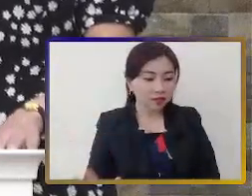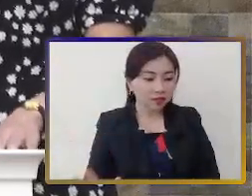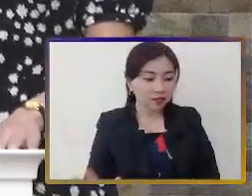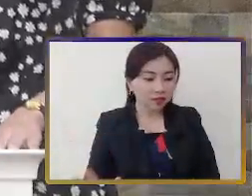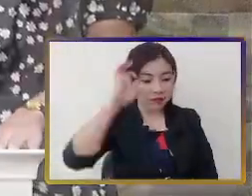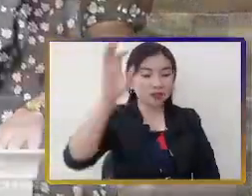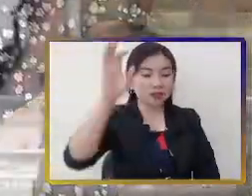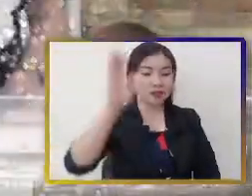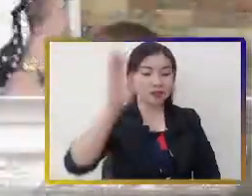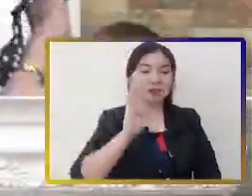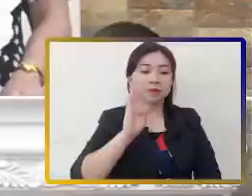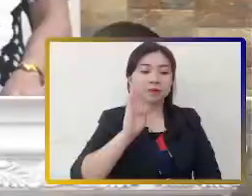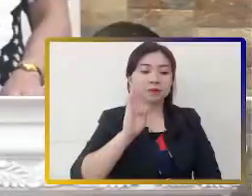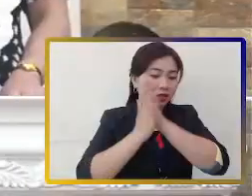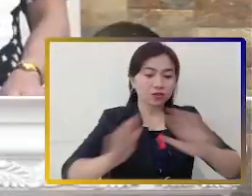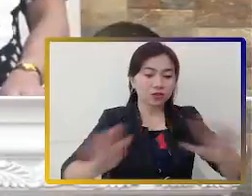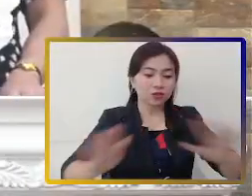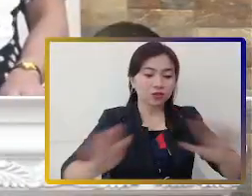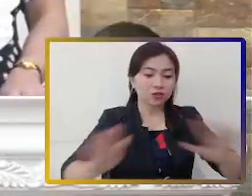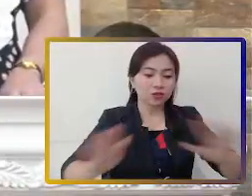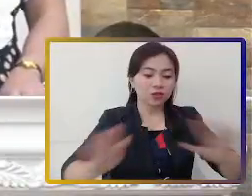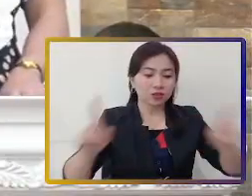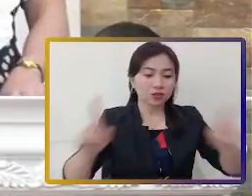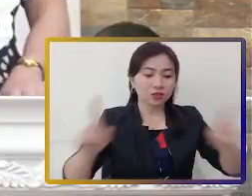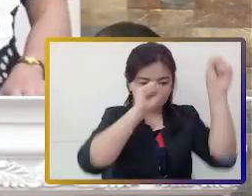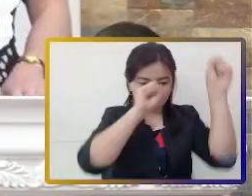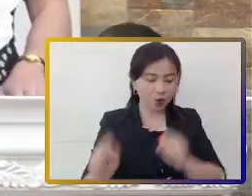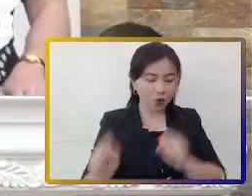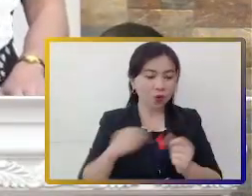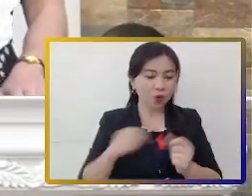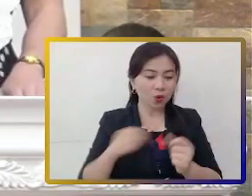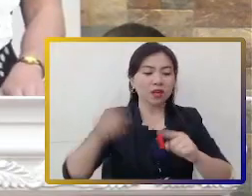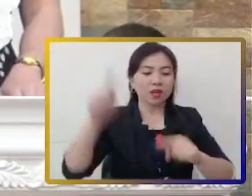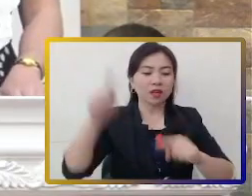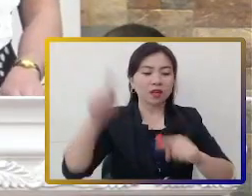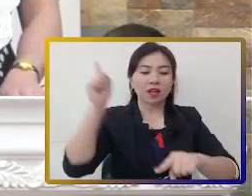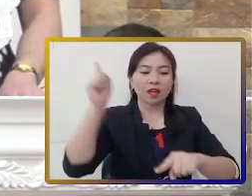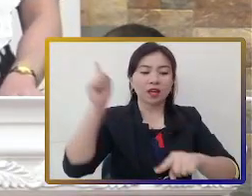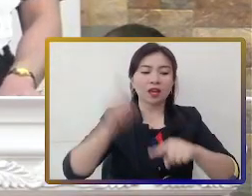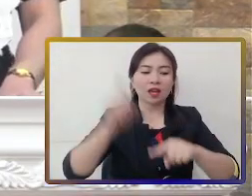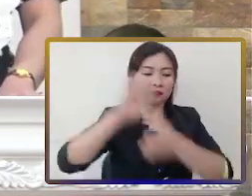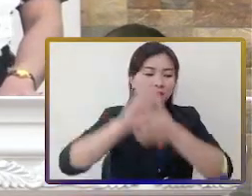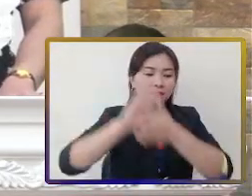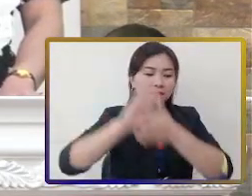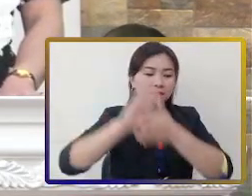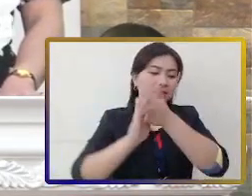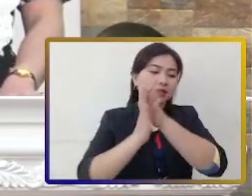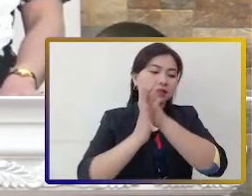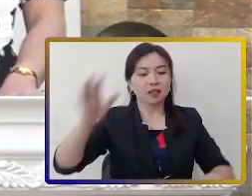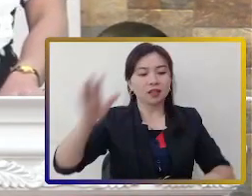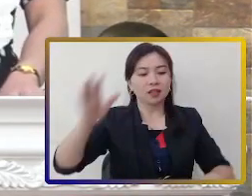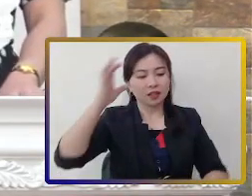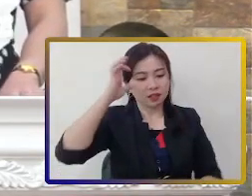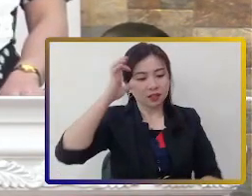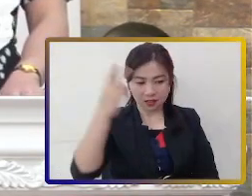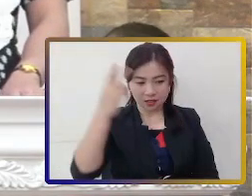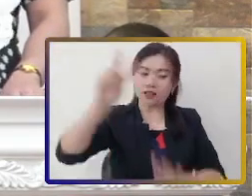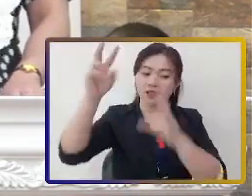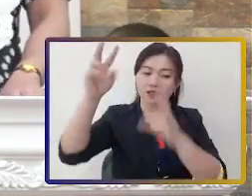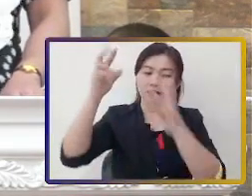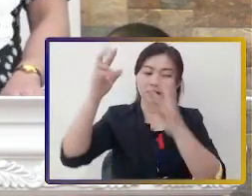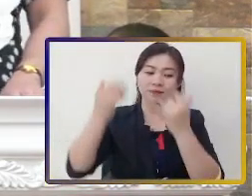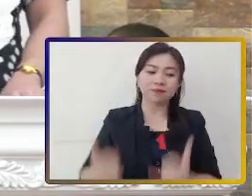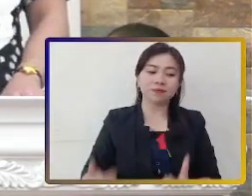skies. He speaks peace to the raging storm when peace could not be found. He